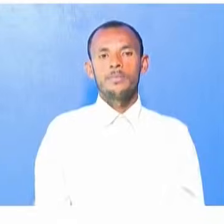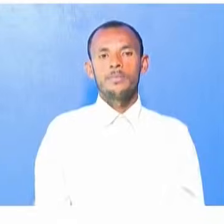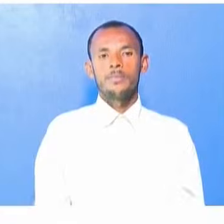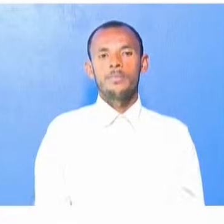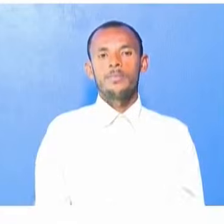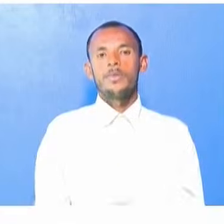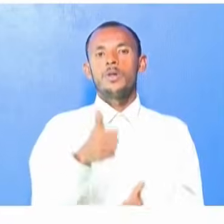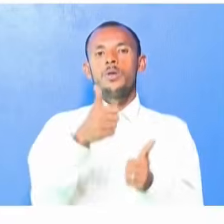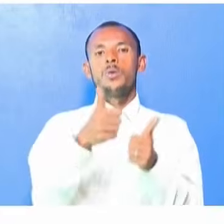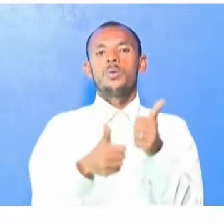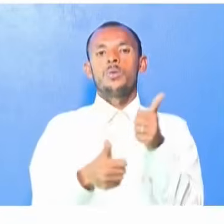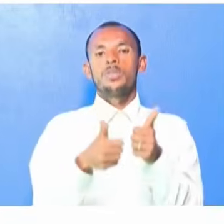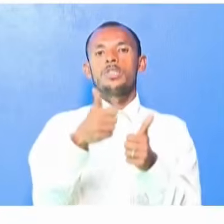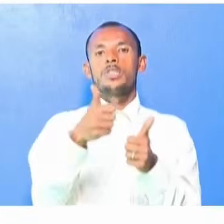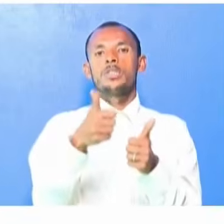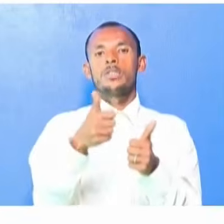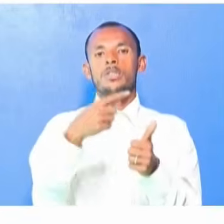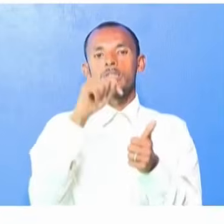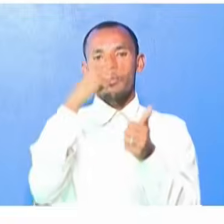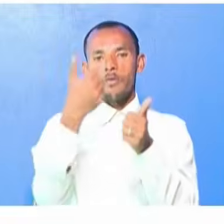Which of the following statement is